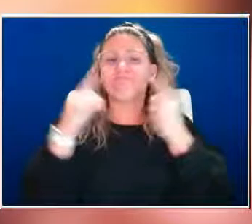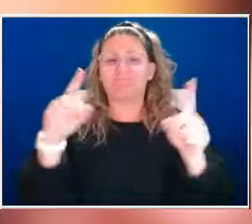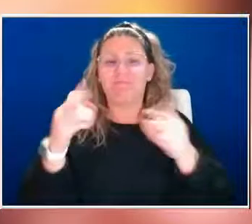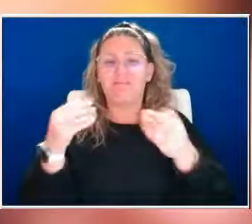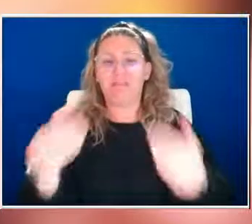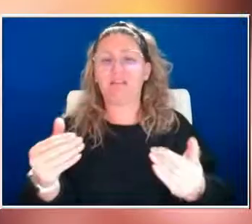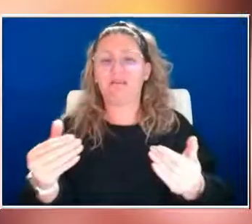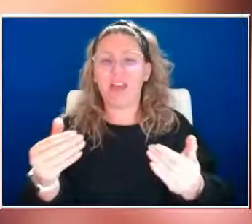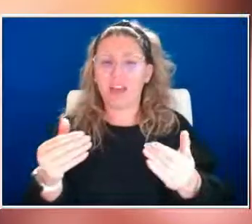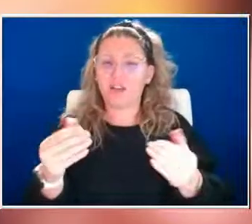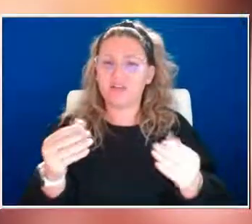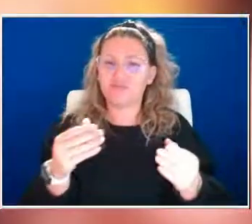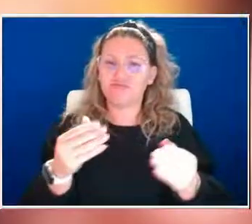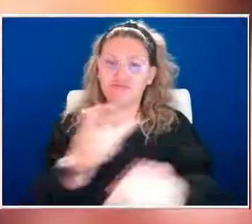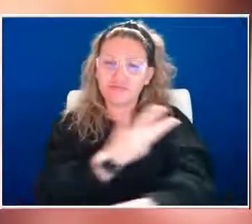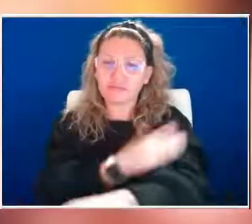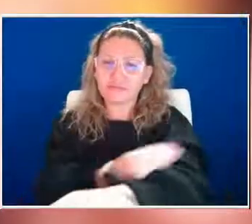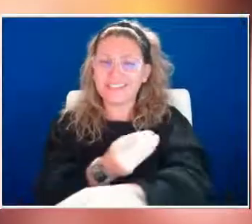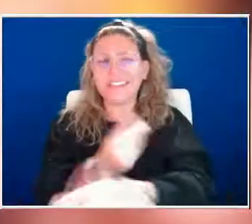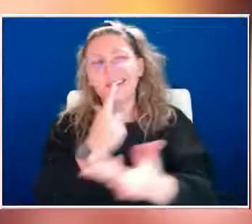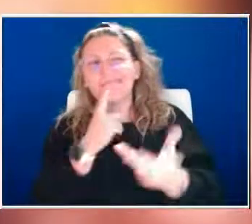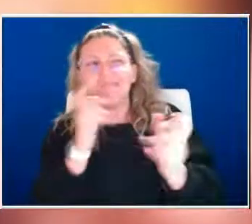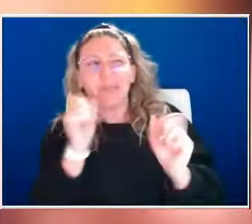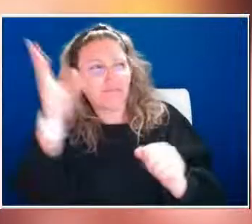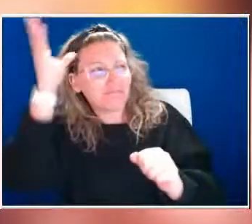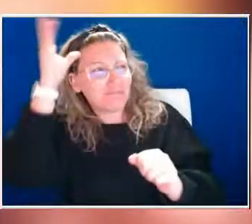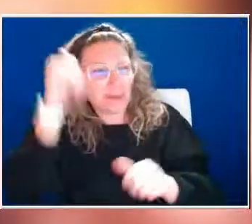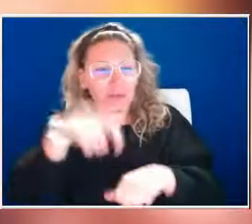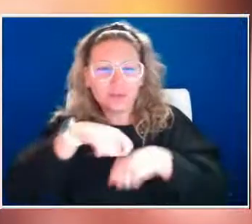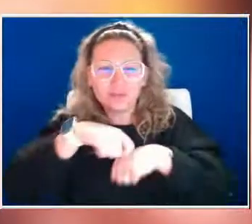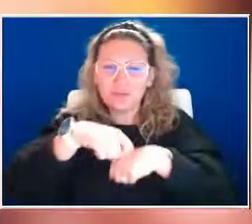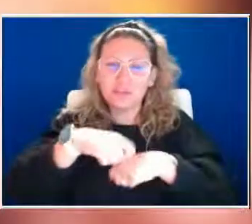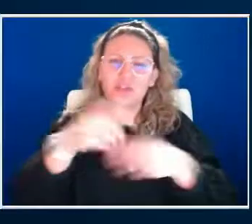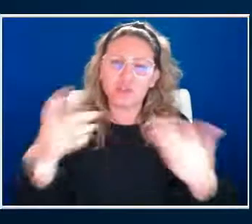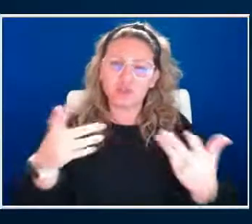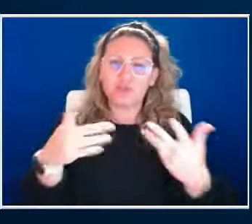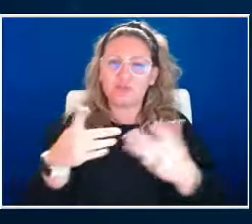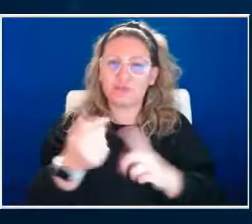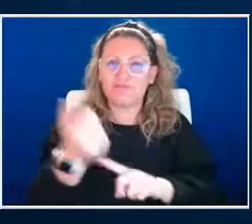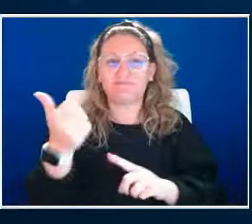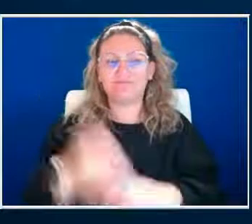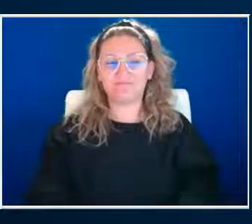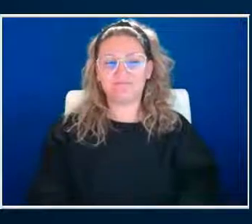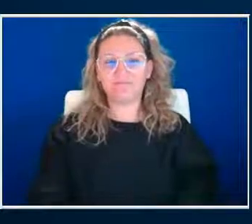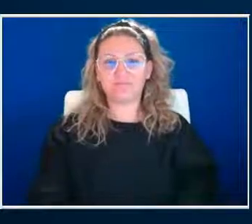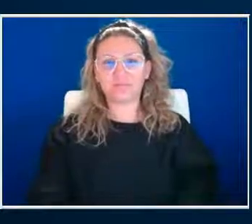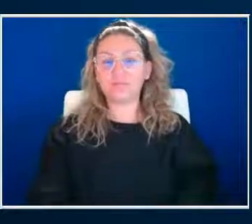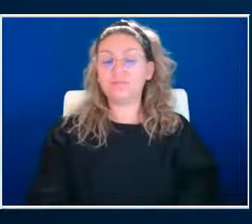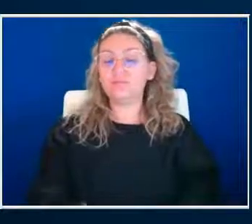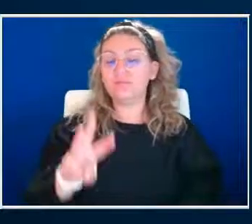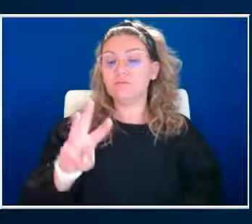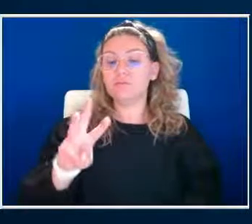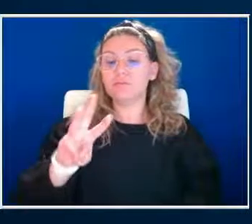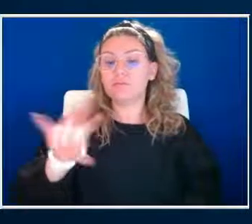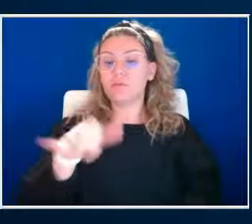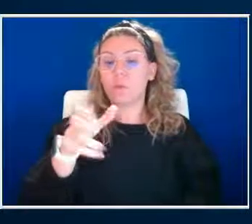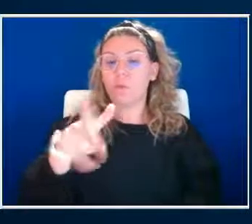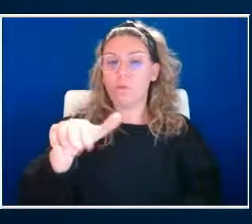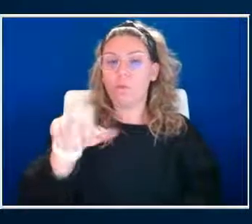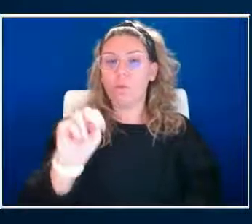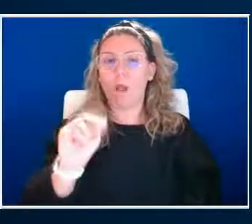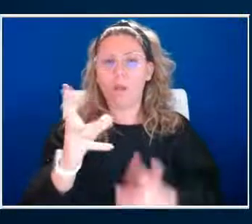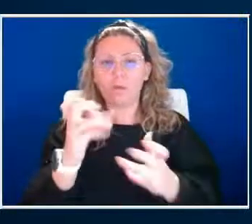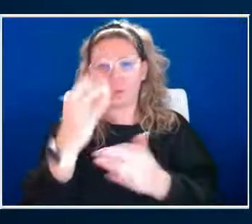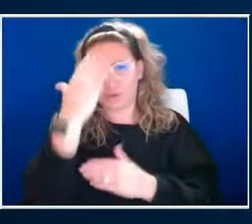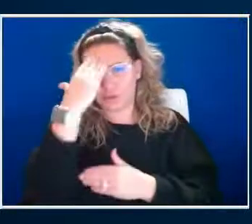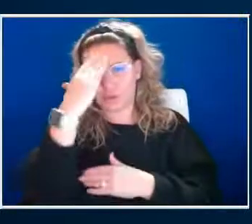remove what can be sometimes some stubborn tissue to remove. Juan wants to know, are there international protocols in prevention